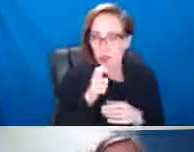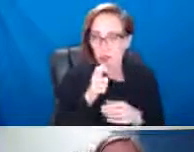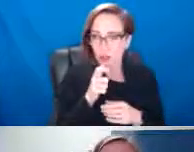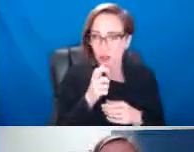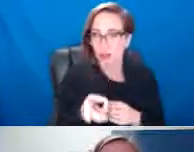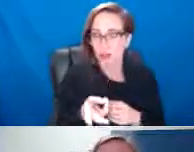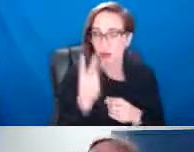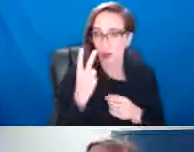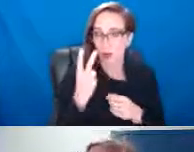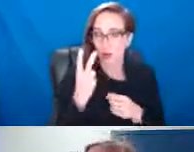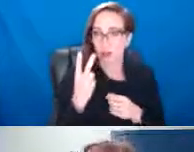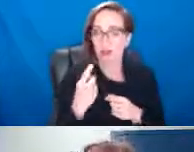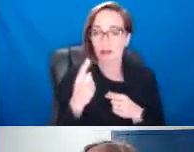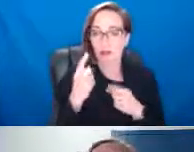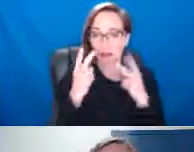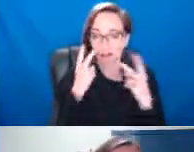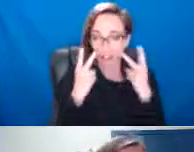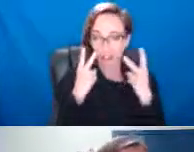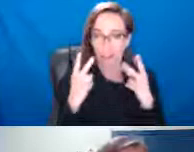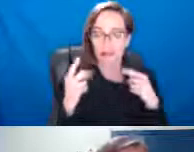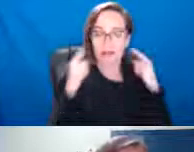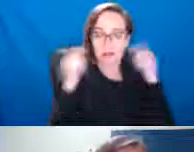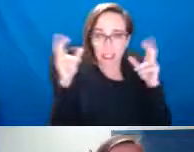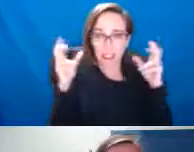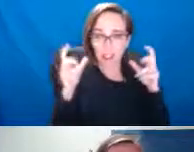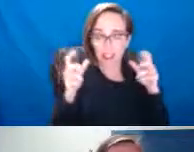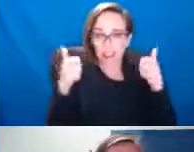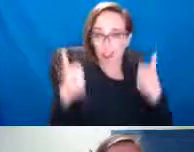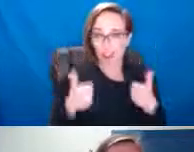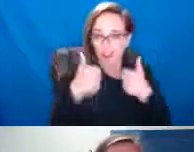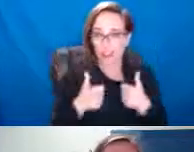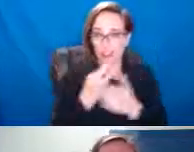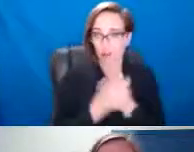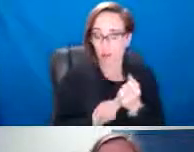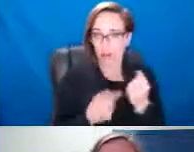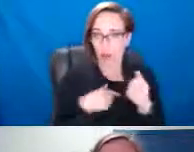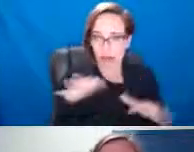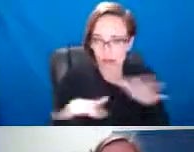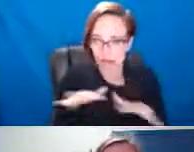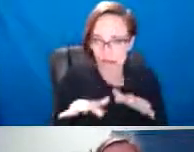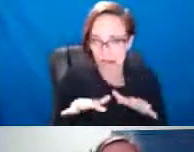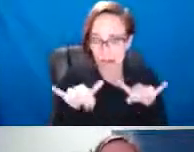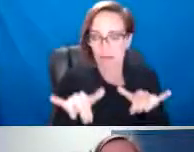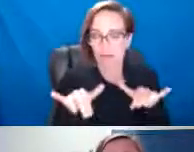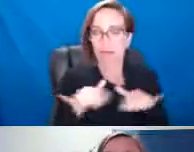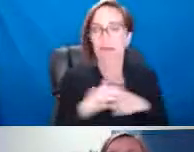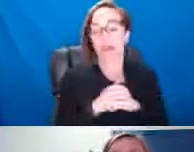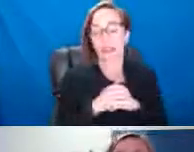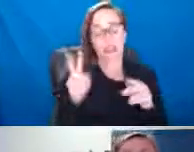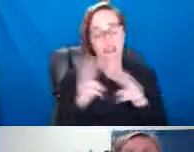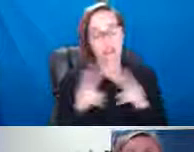dual sensory loss. And that is a very important thing to know,